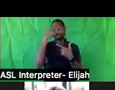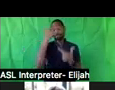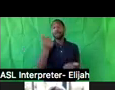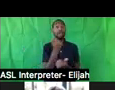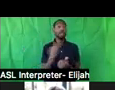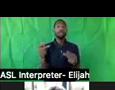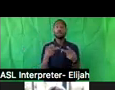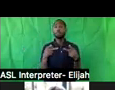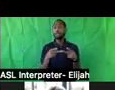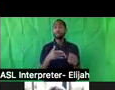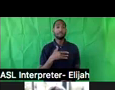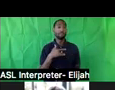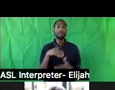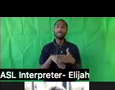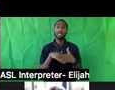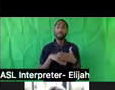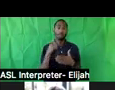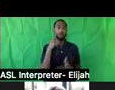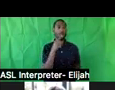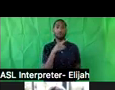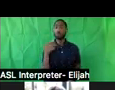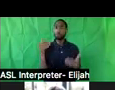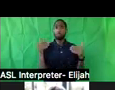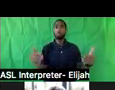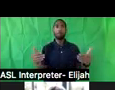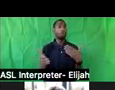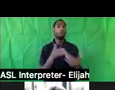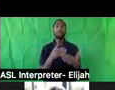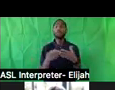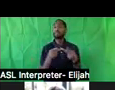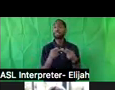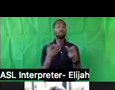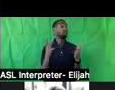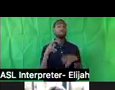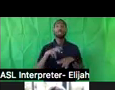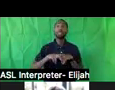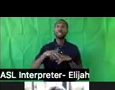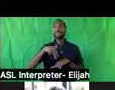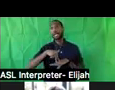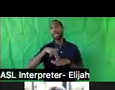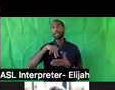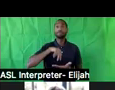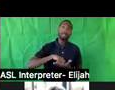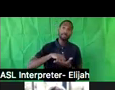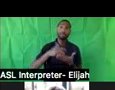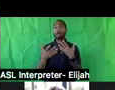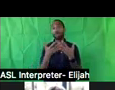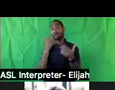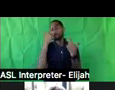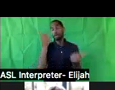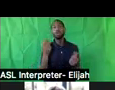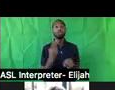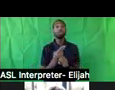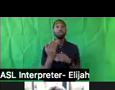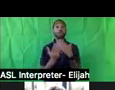that feels accessible to you right now, whatever position you're already in. So starting using your